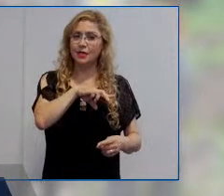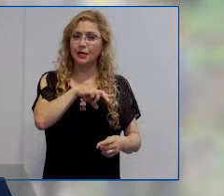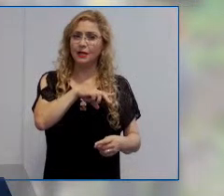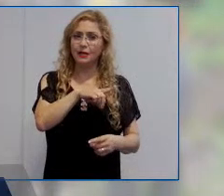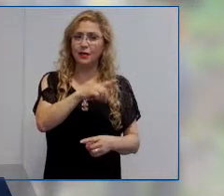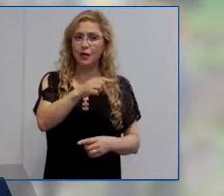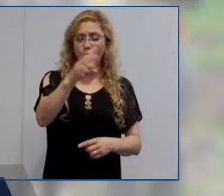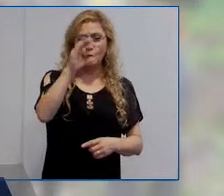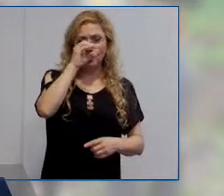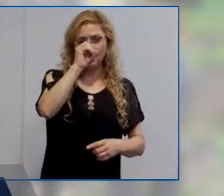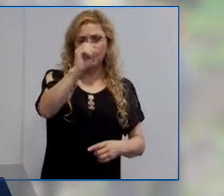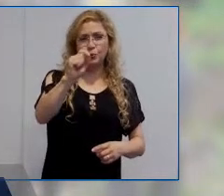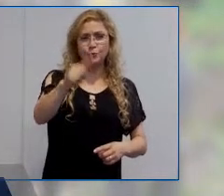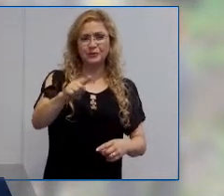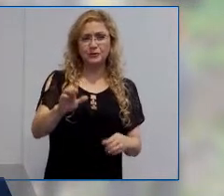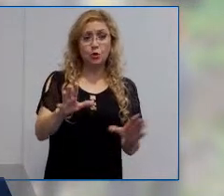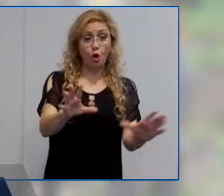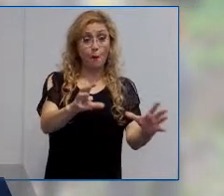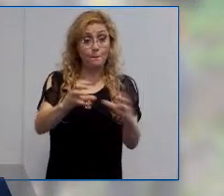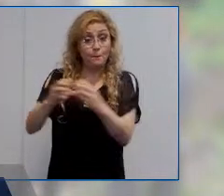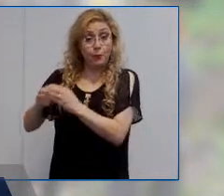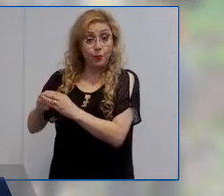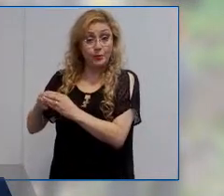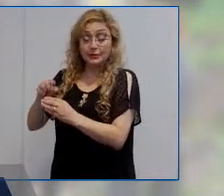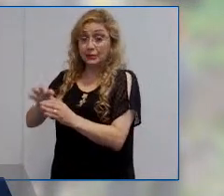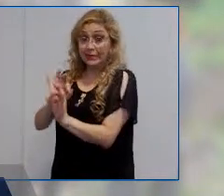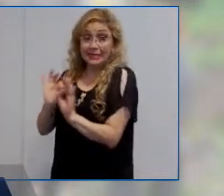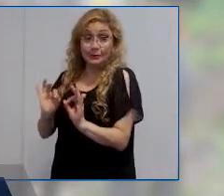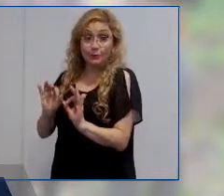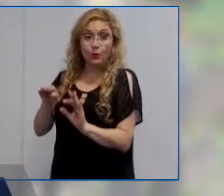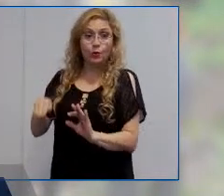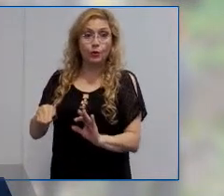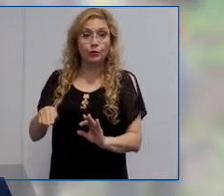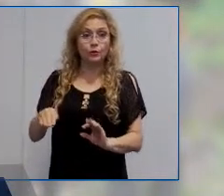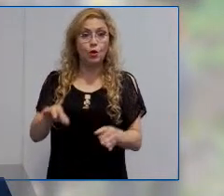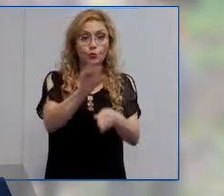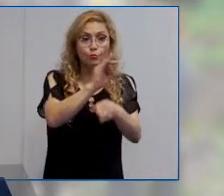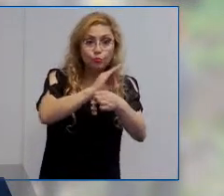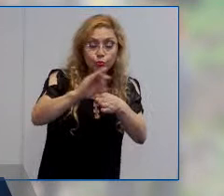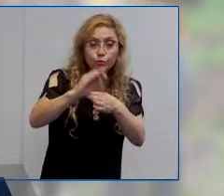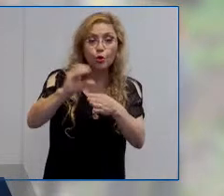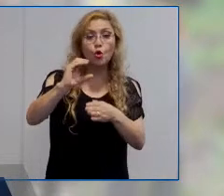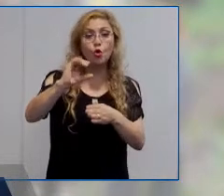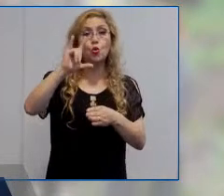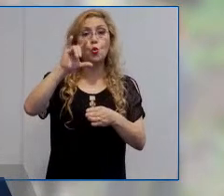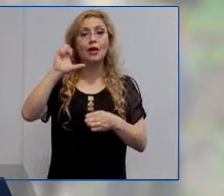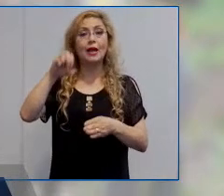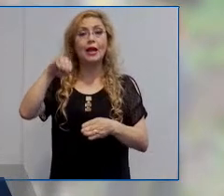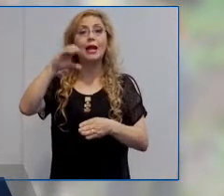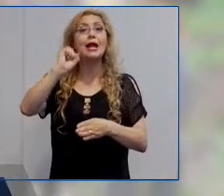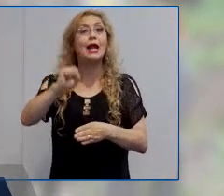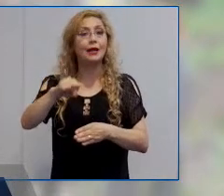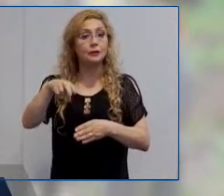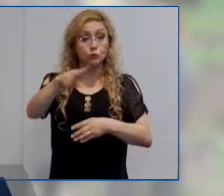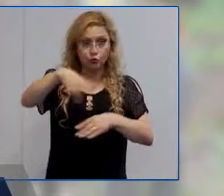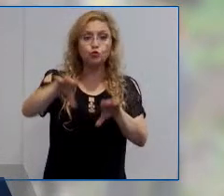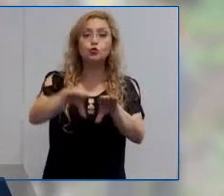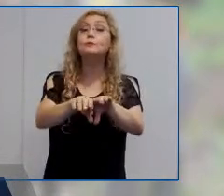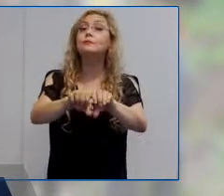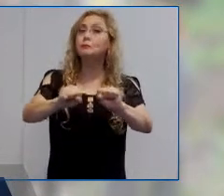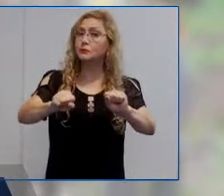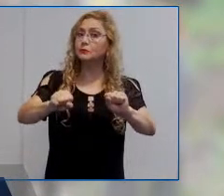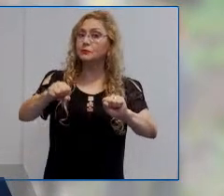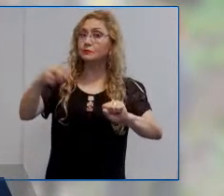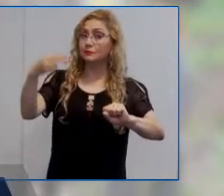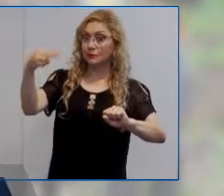This has been a challenge in Chile. And now today we are going to pay attention